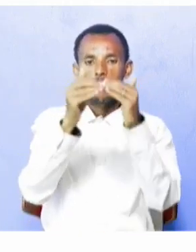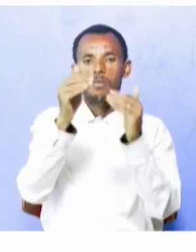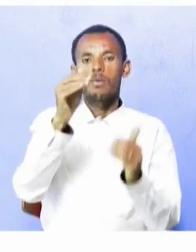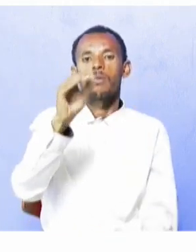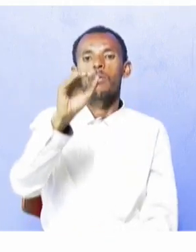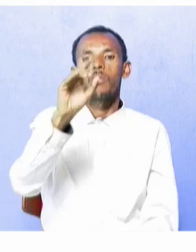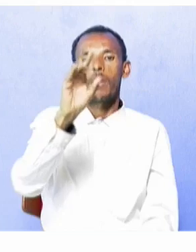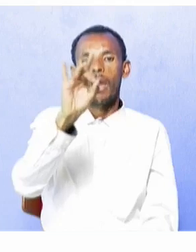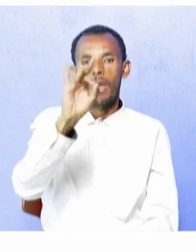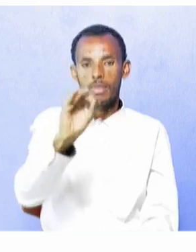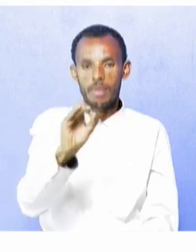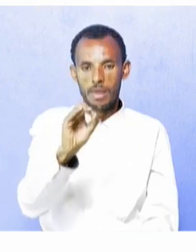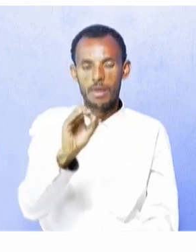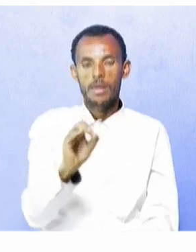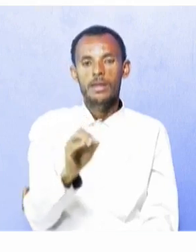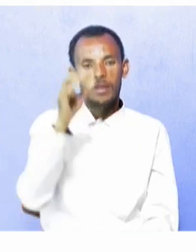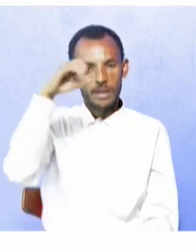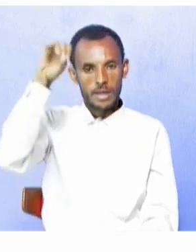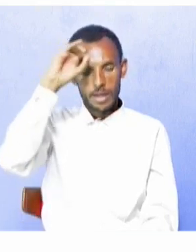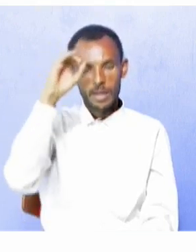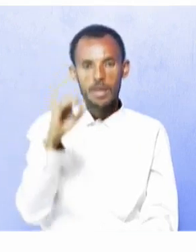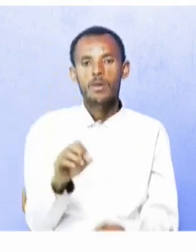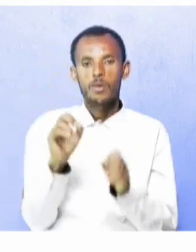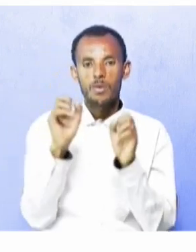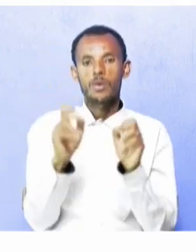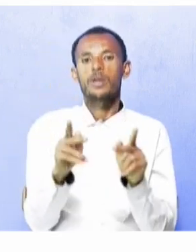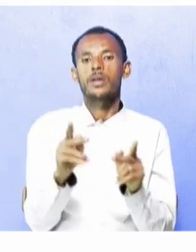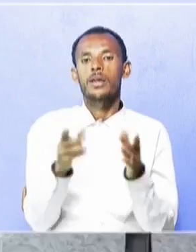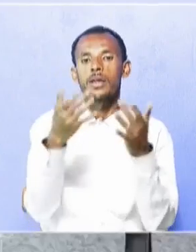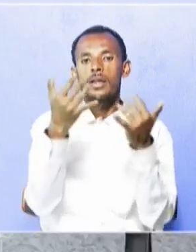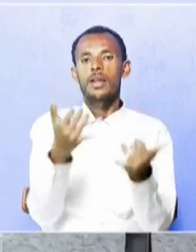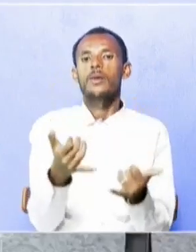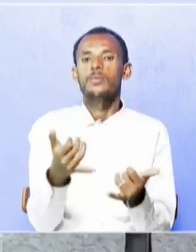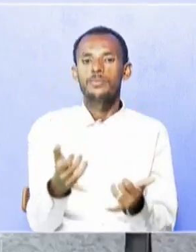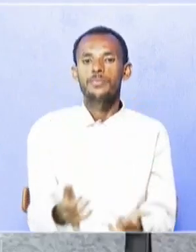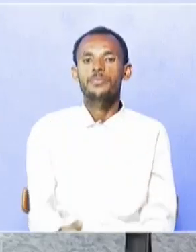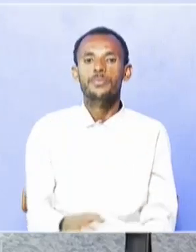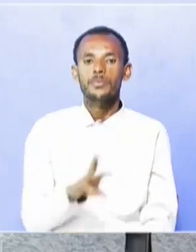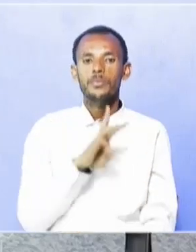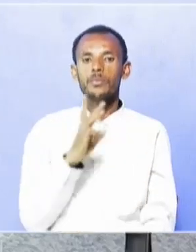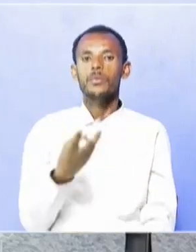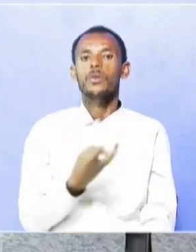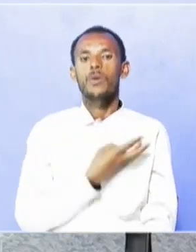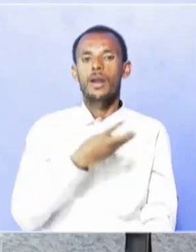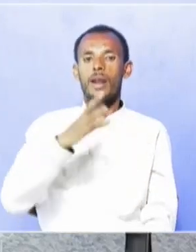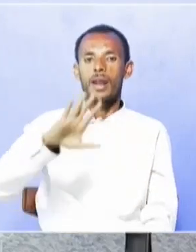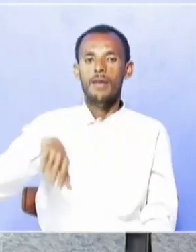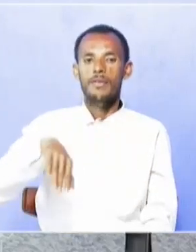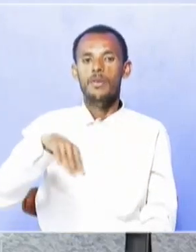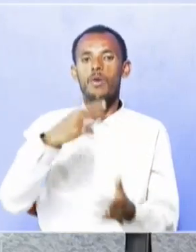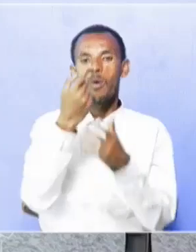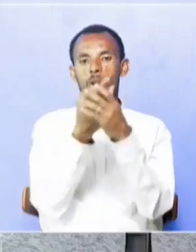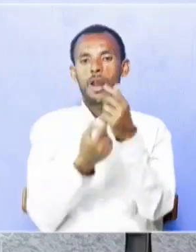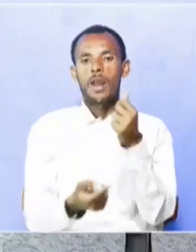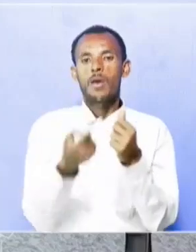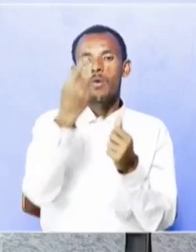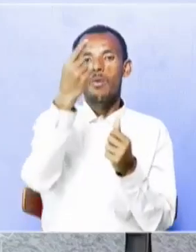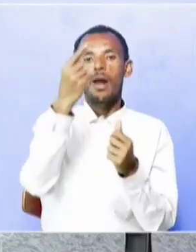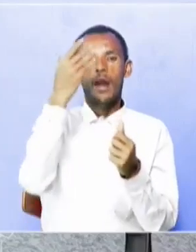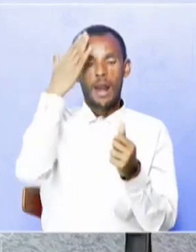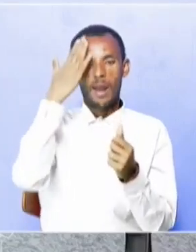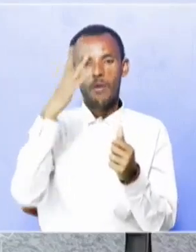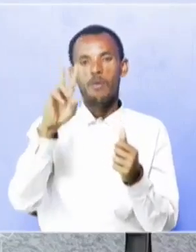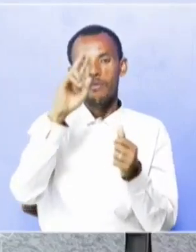to 80 degree, okay? Now, we are left with only one